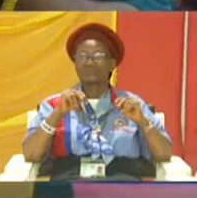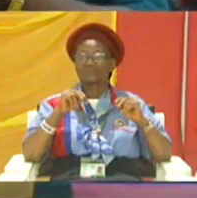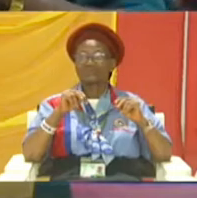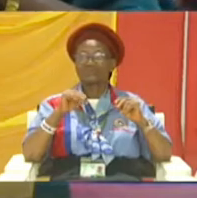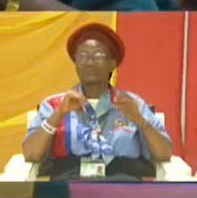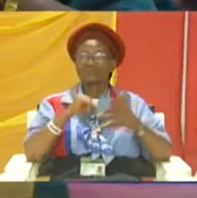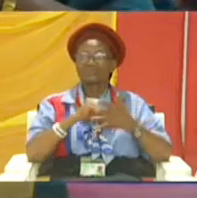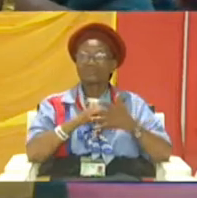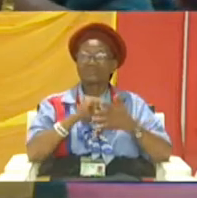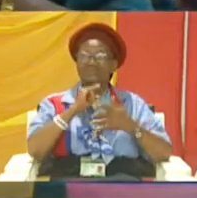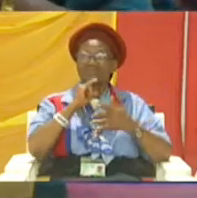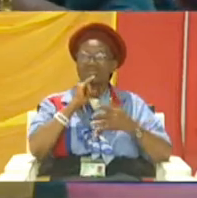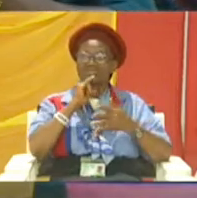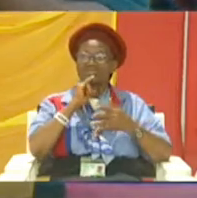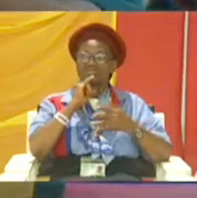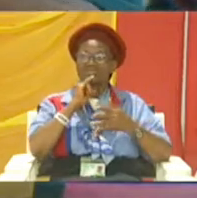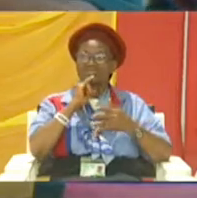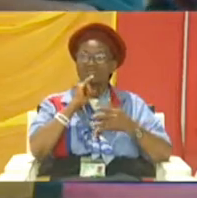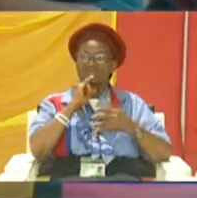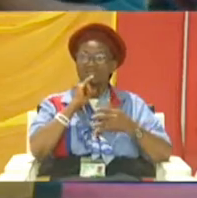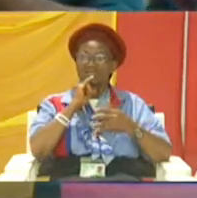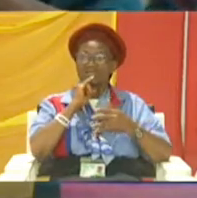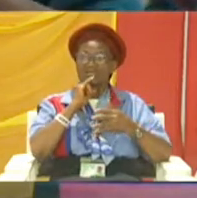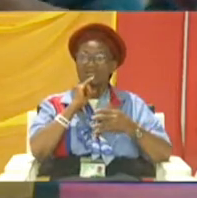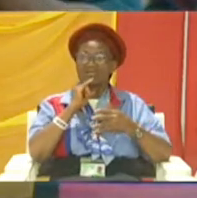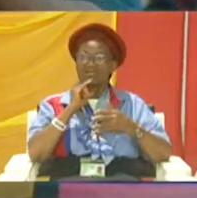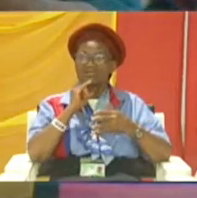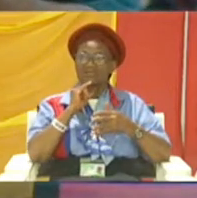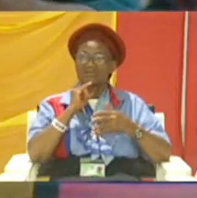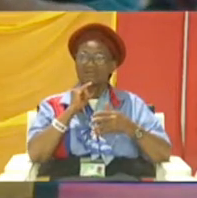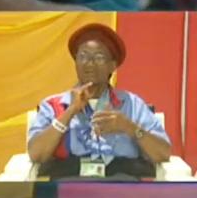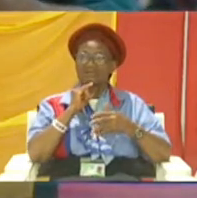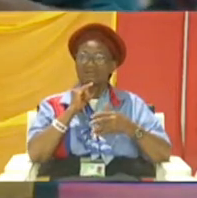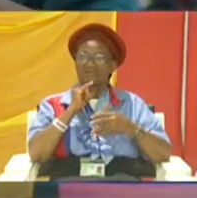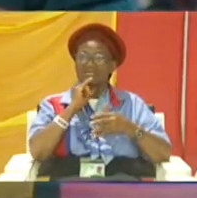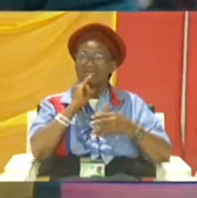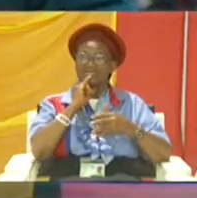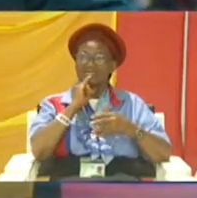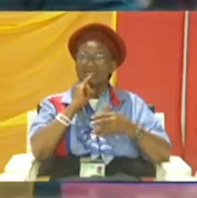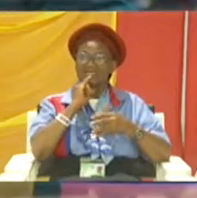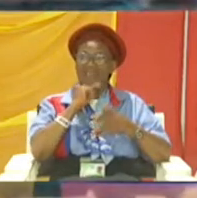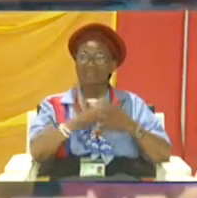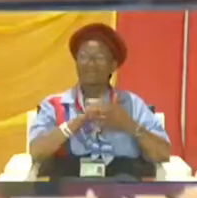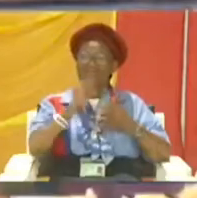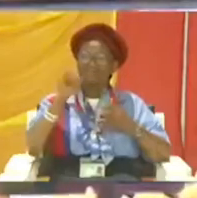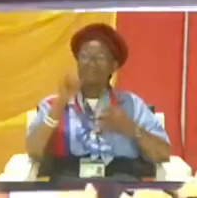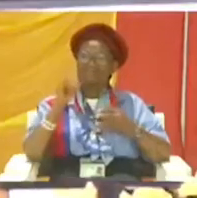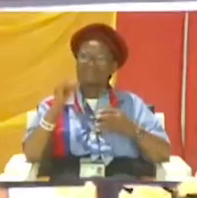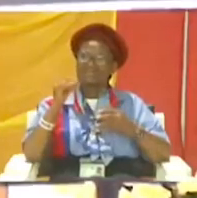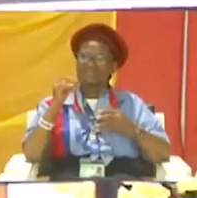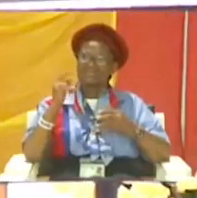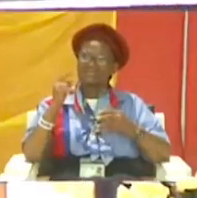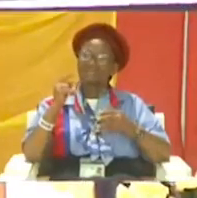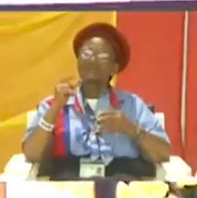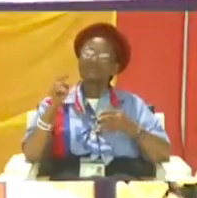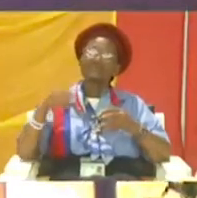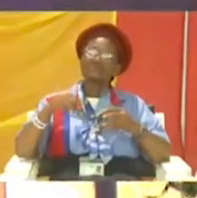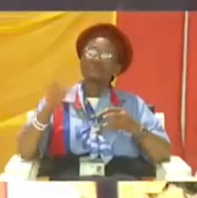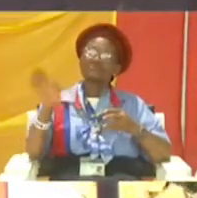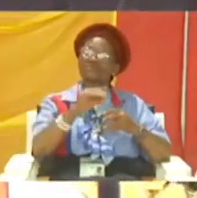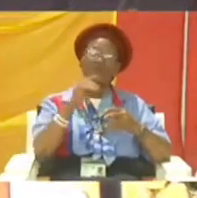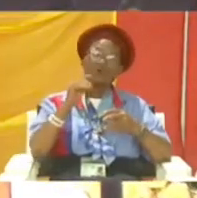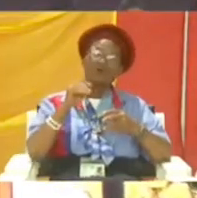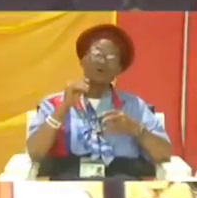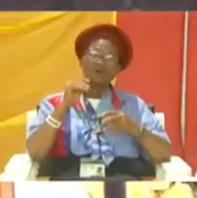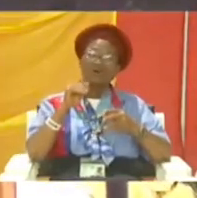said that's your soul aspect, your soul eyes that open. Sugbon ala oloju emi ala